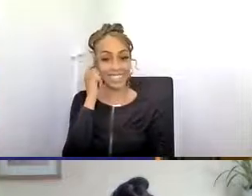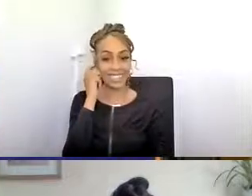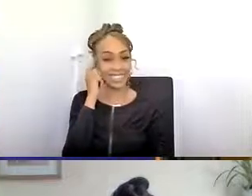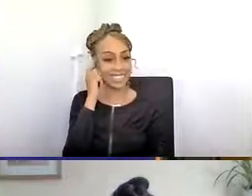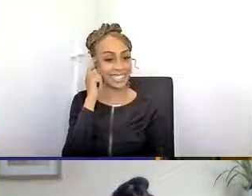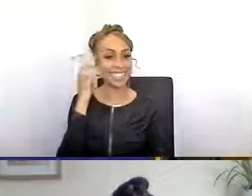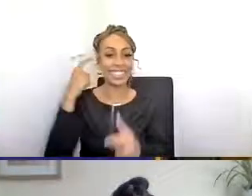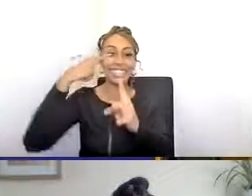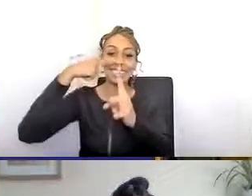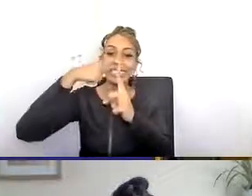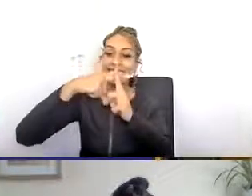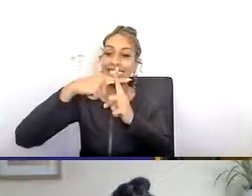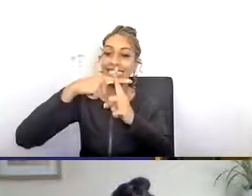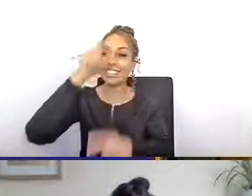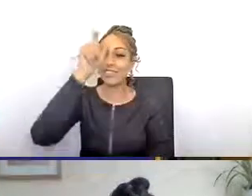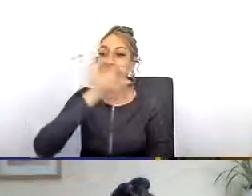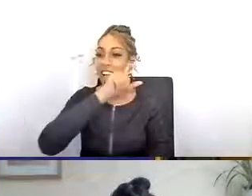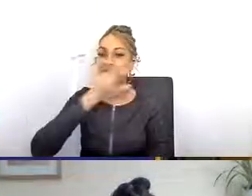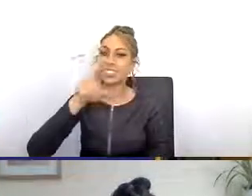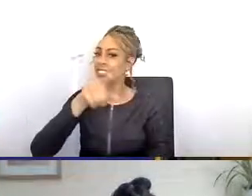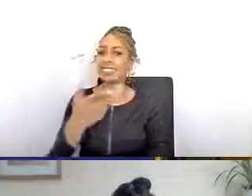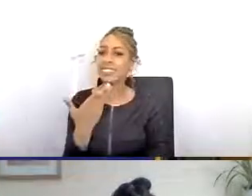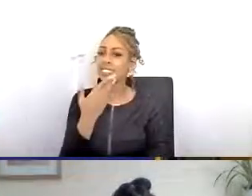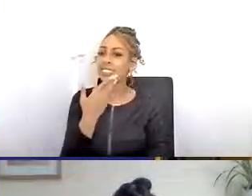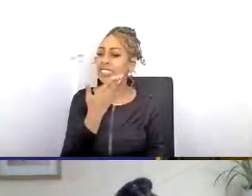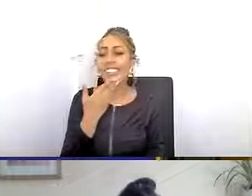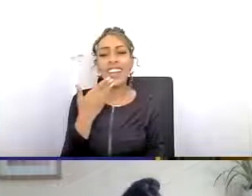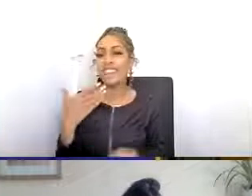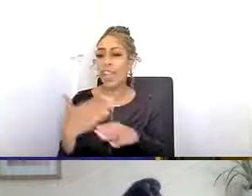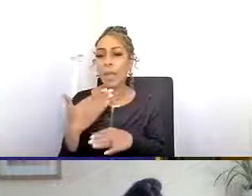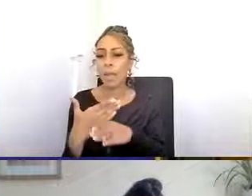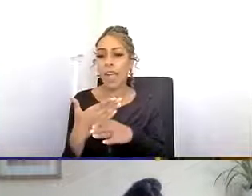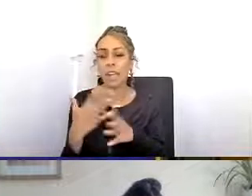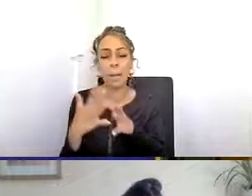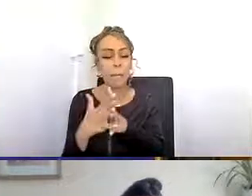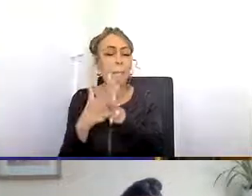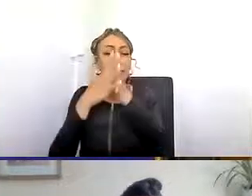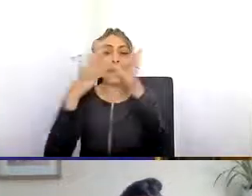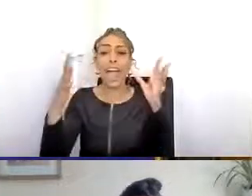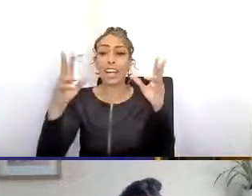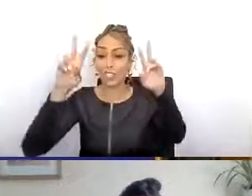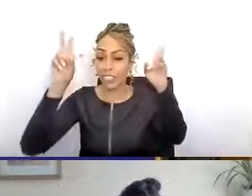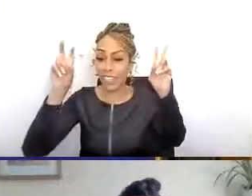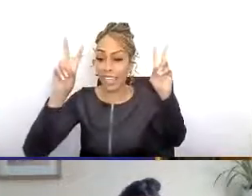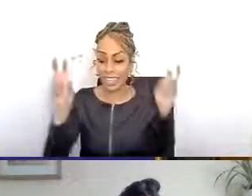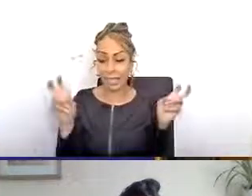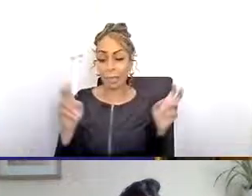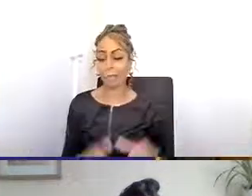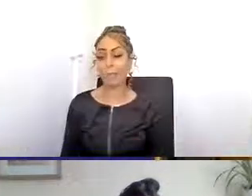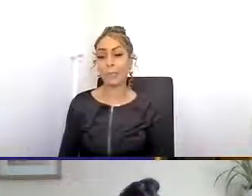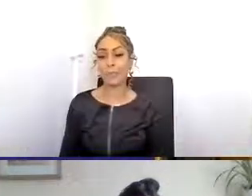Crucifixions, I mean, it's a very sort of significant work for Craigie, and they're a major theme in his work. Although